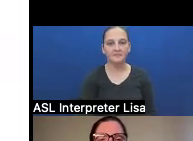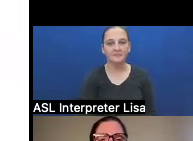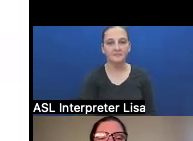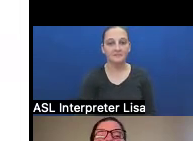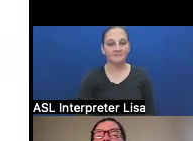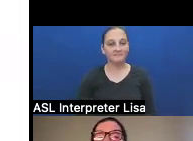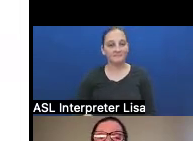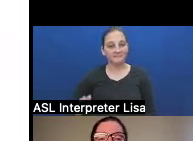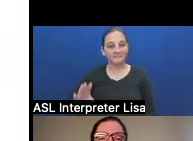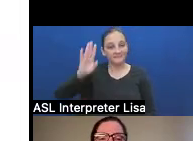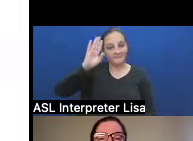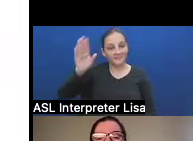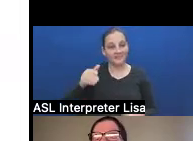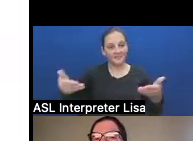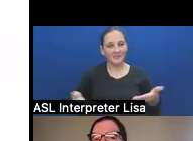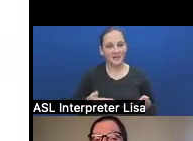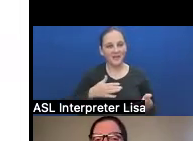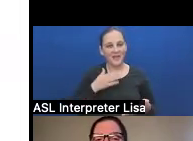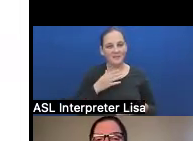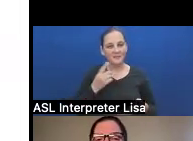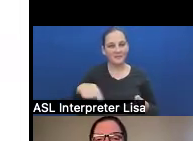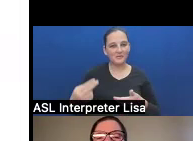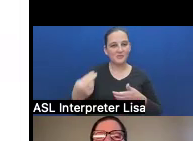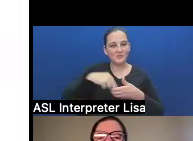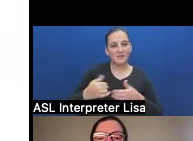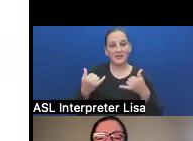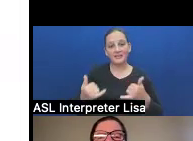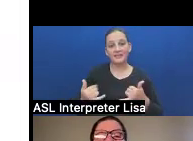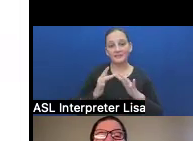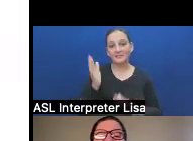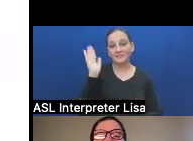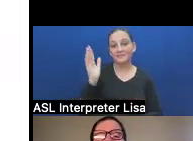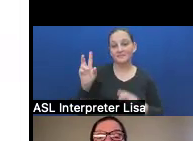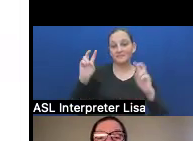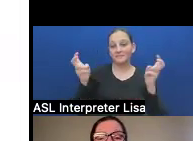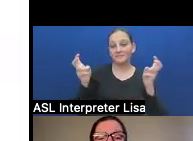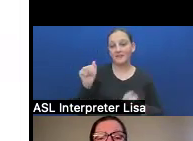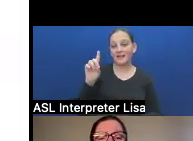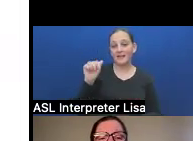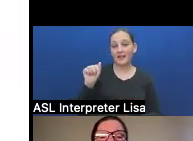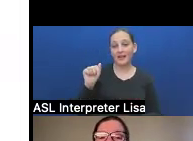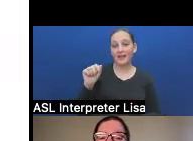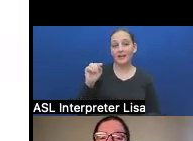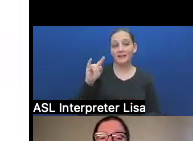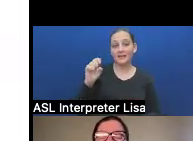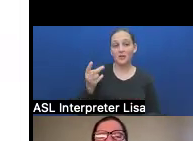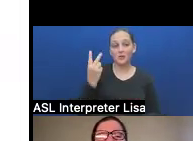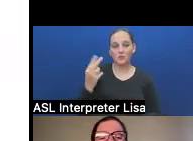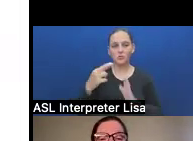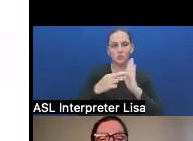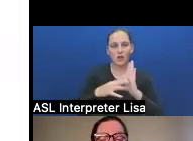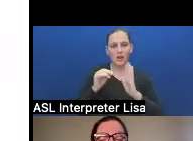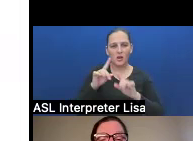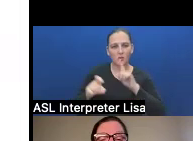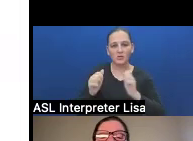Welcome. We're glad you could join us for today's webinar, ADA Title II Regulation Exemptions and Questions with Judith